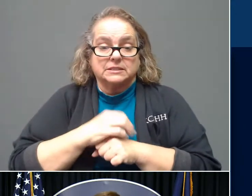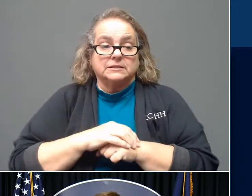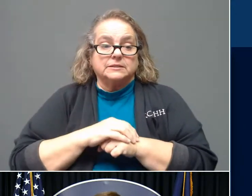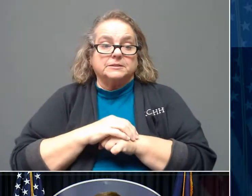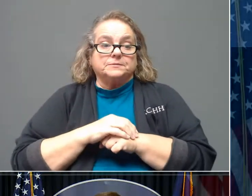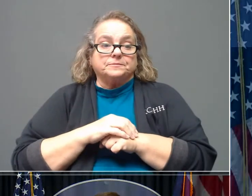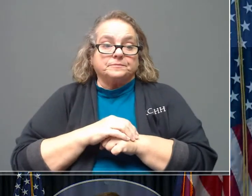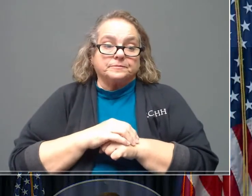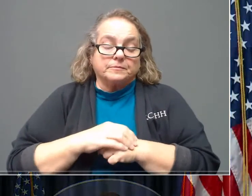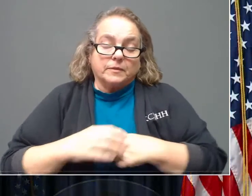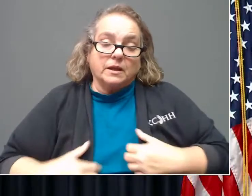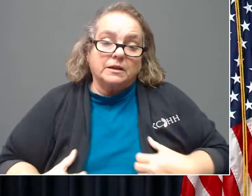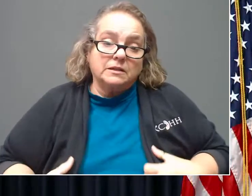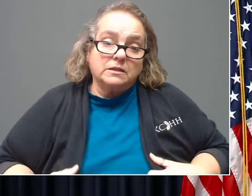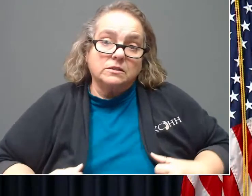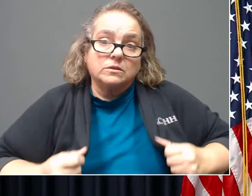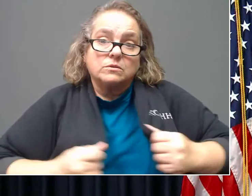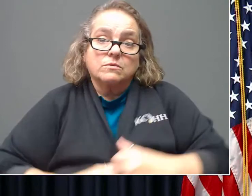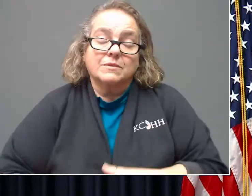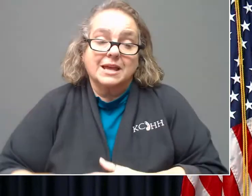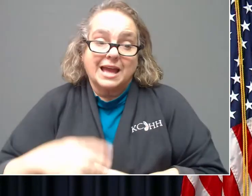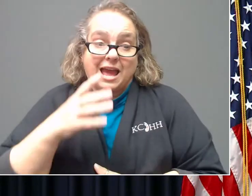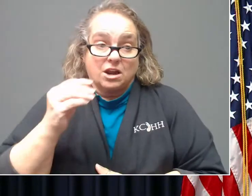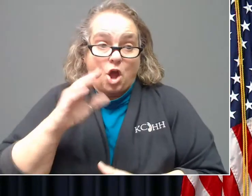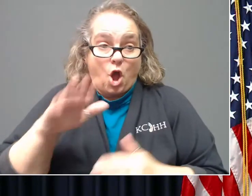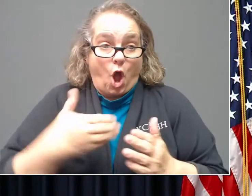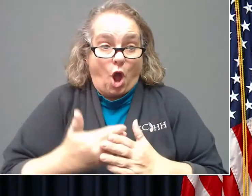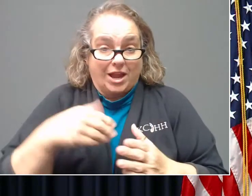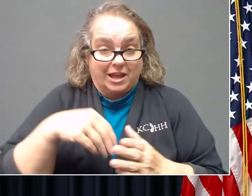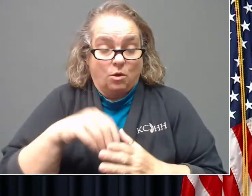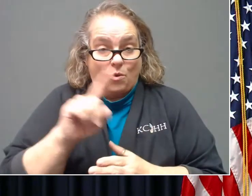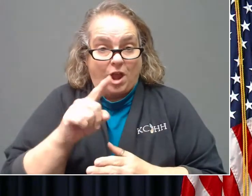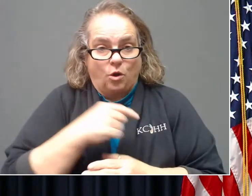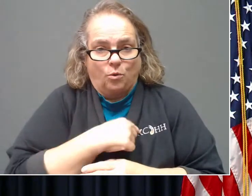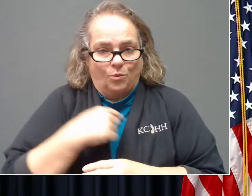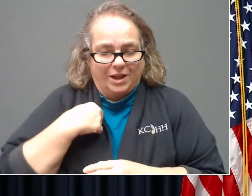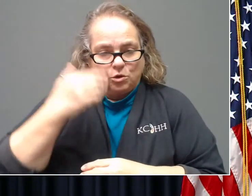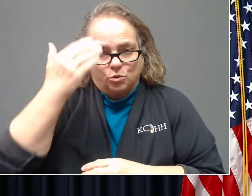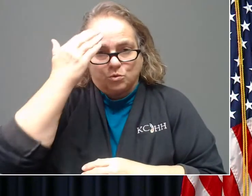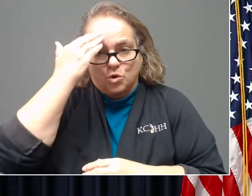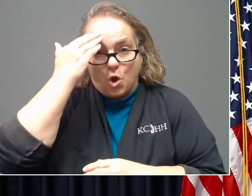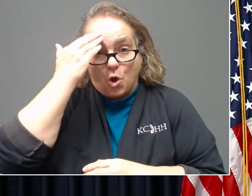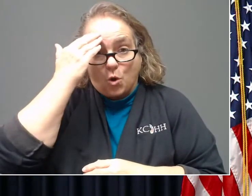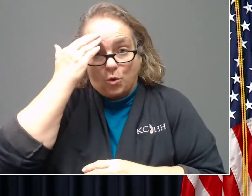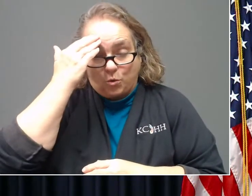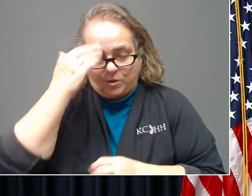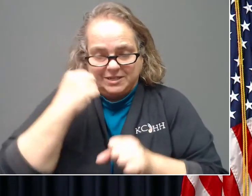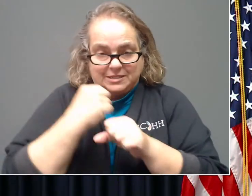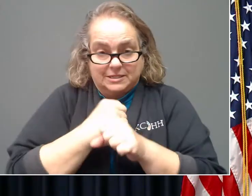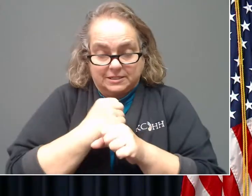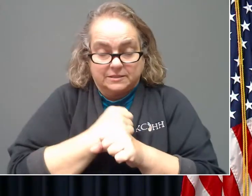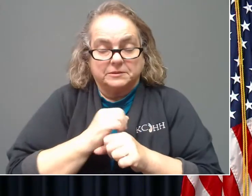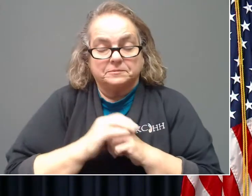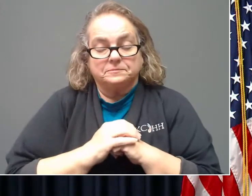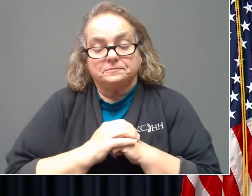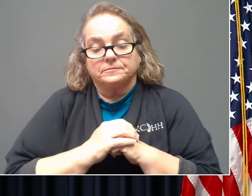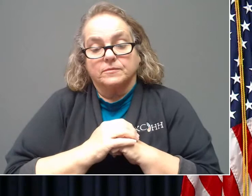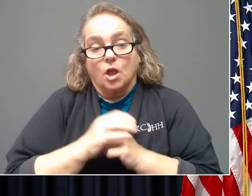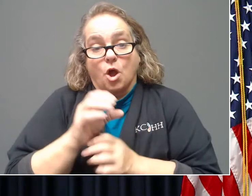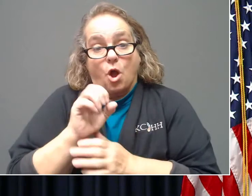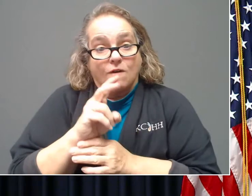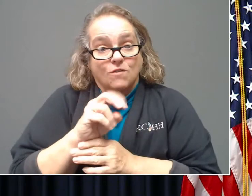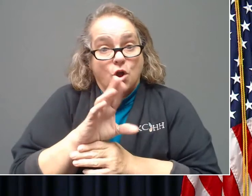statistics. So, and these are all where we know. In overall cases, about 47% of